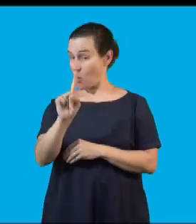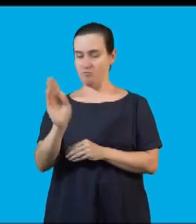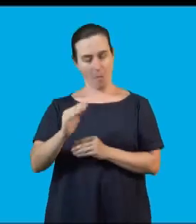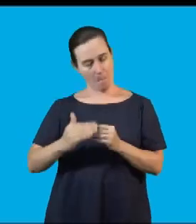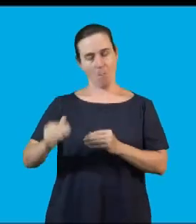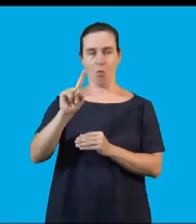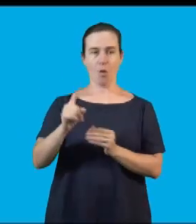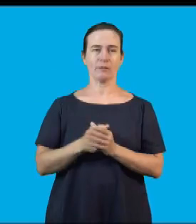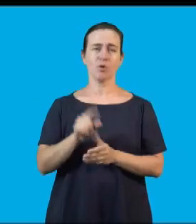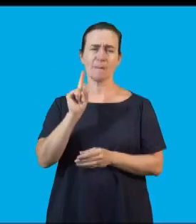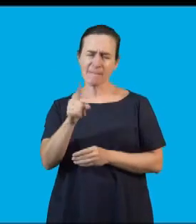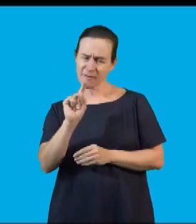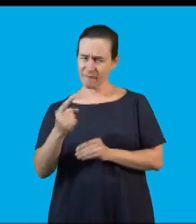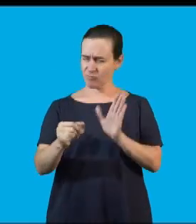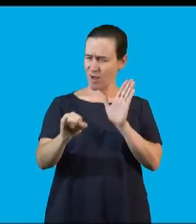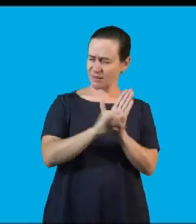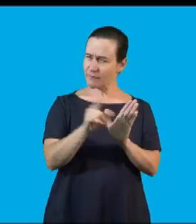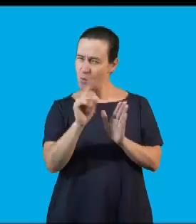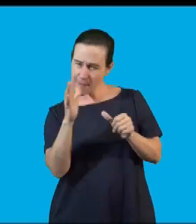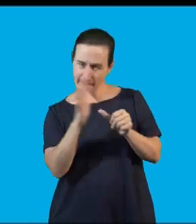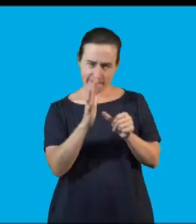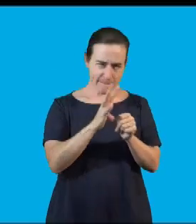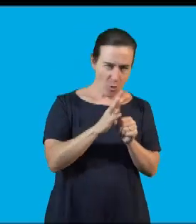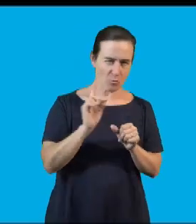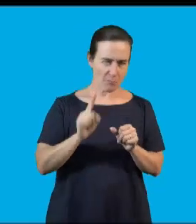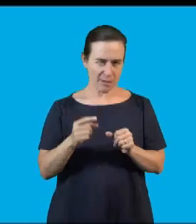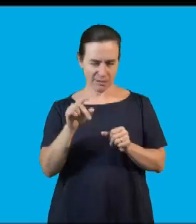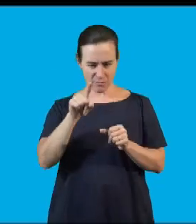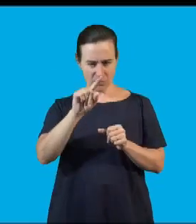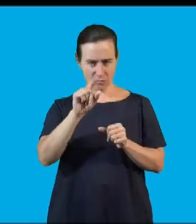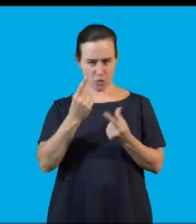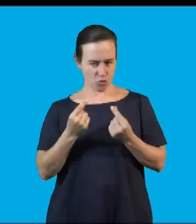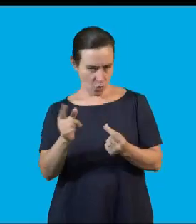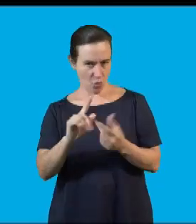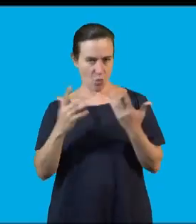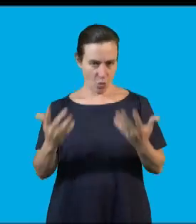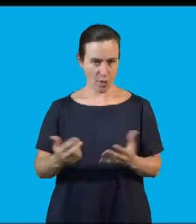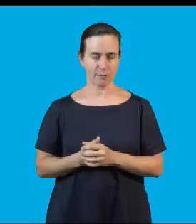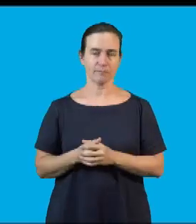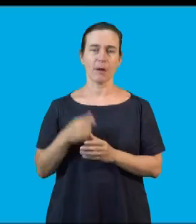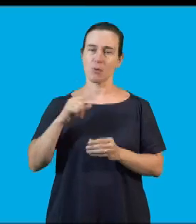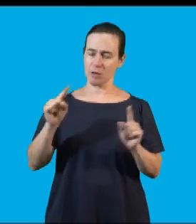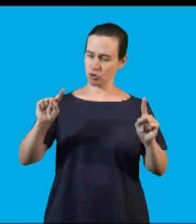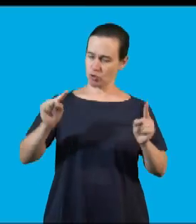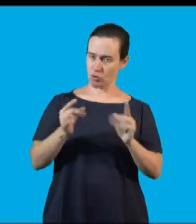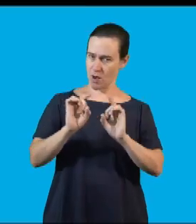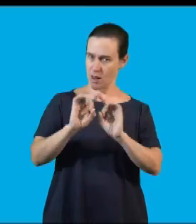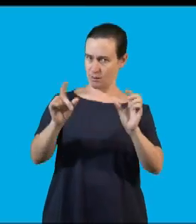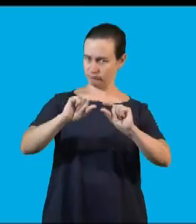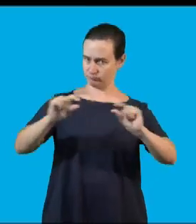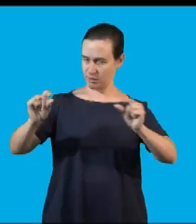and identify key ideas so that you can apply the correct format and also write clear and concise